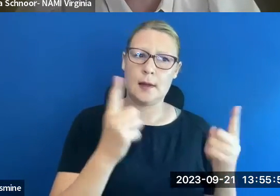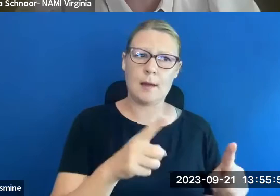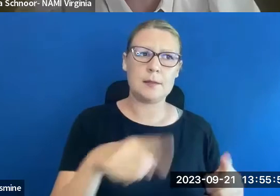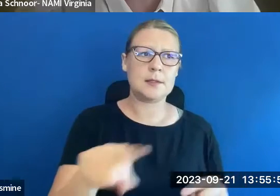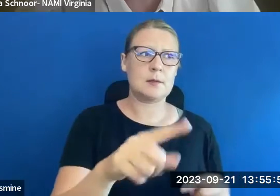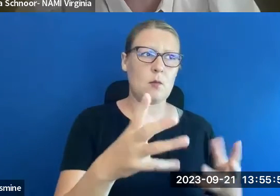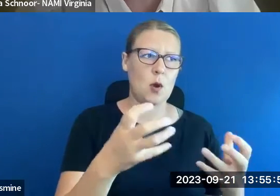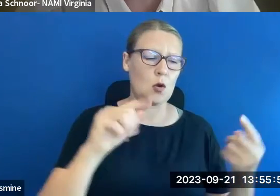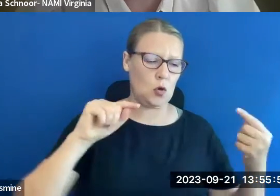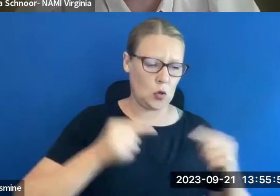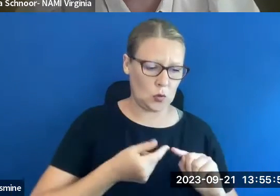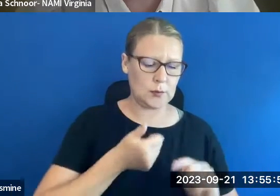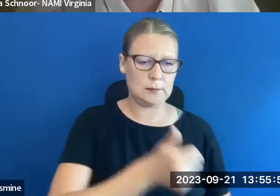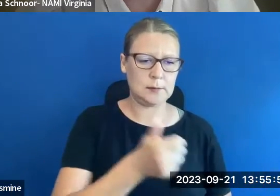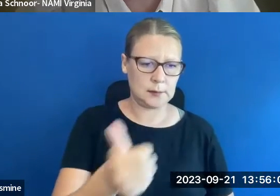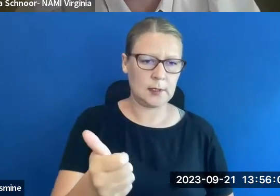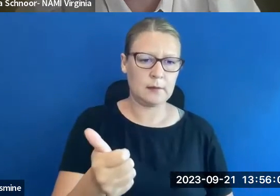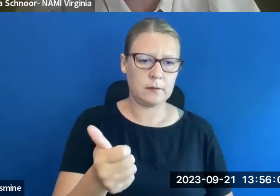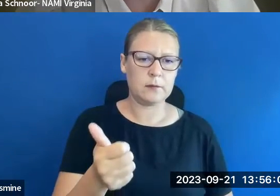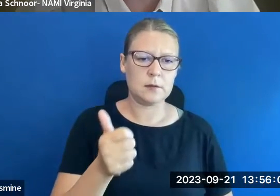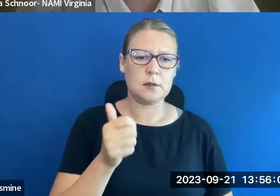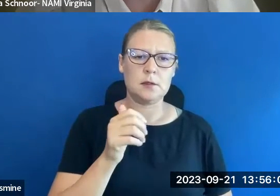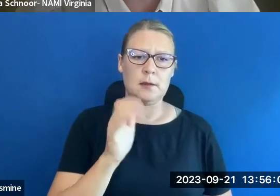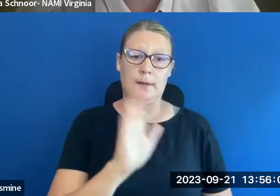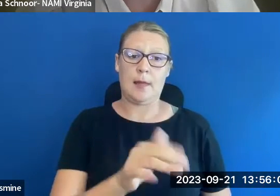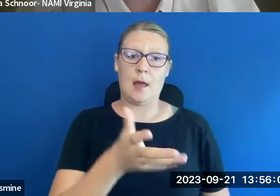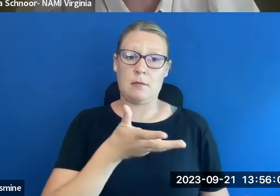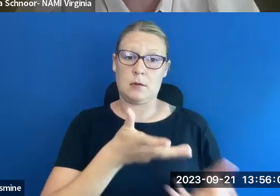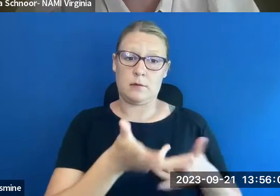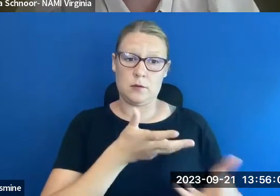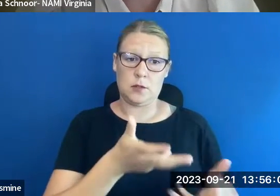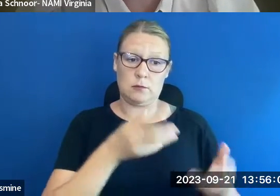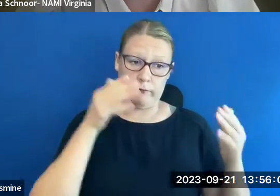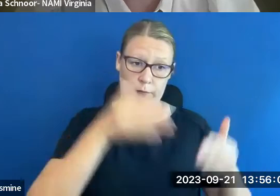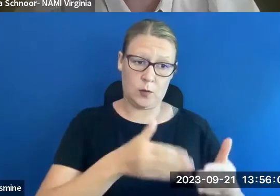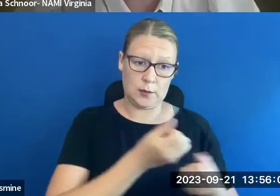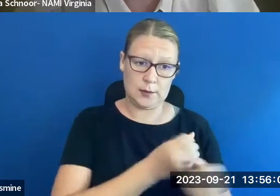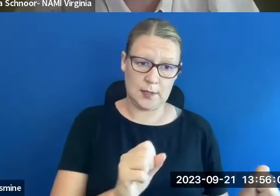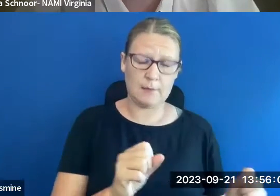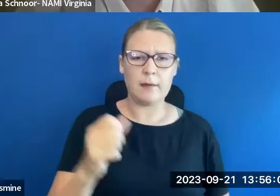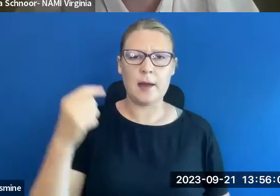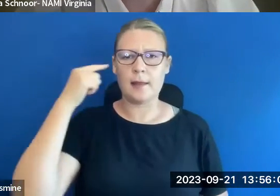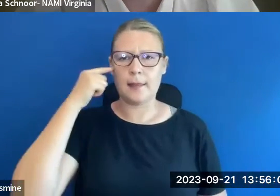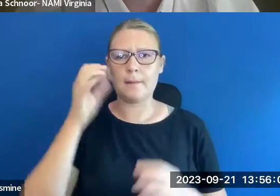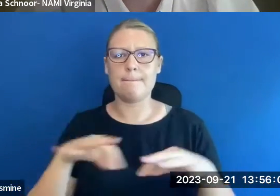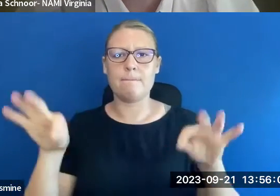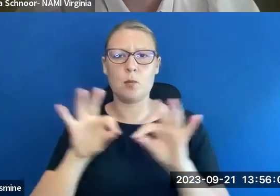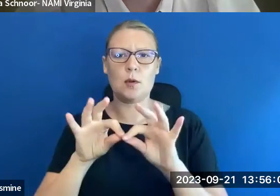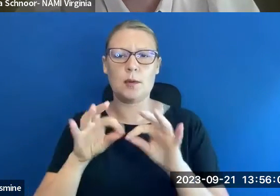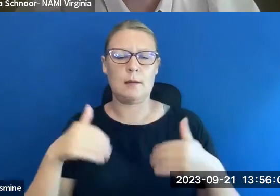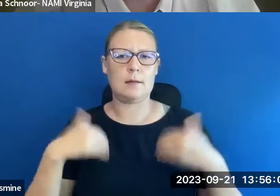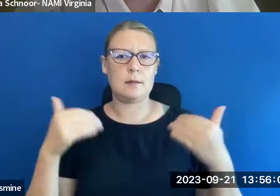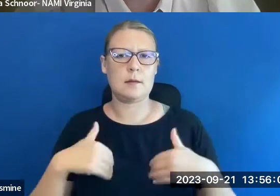your conversation about being safe. One of the things is, I feel like youth just want to be heard, and we have to make sure that